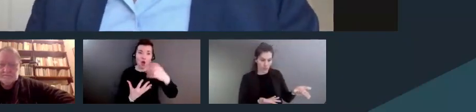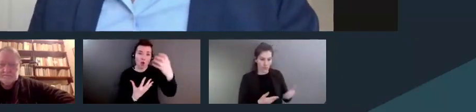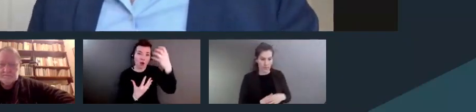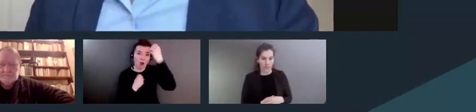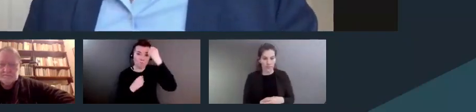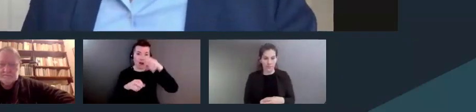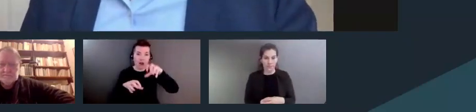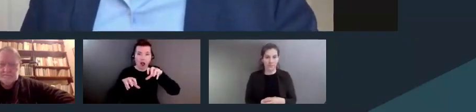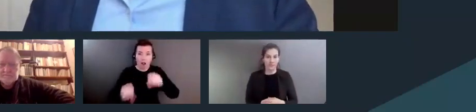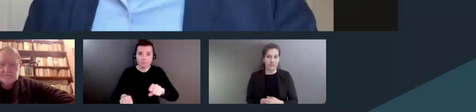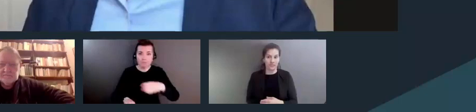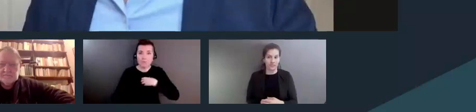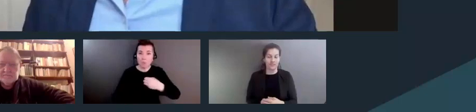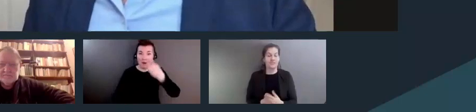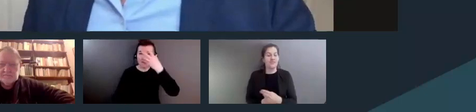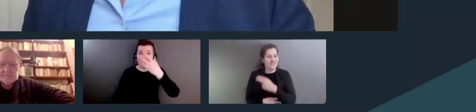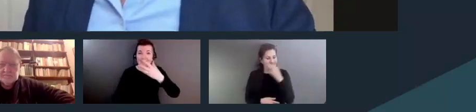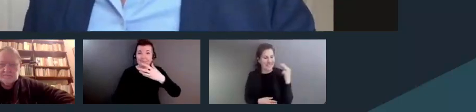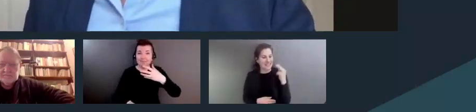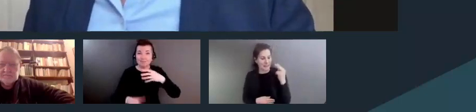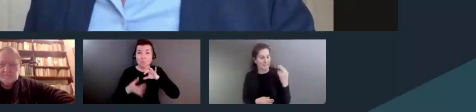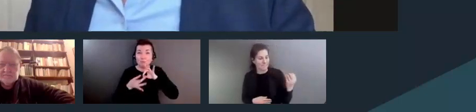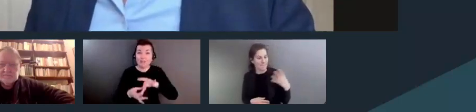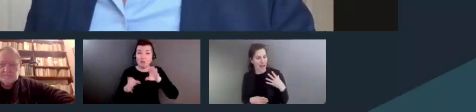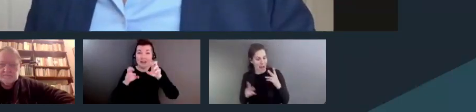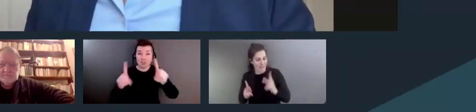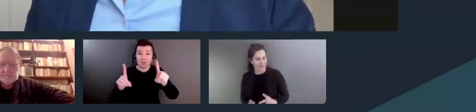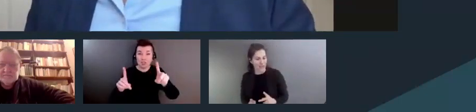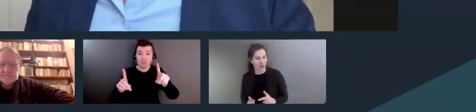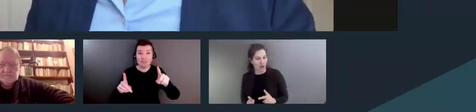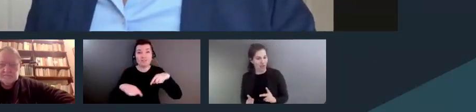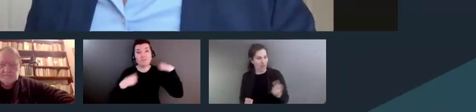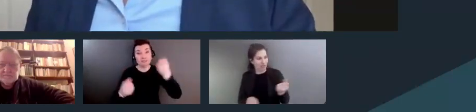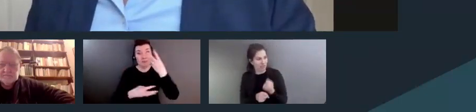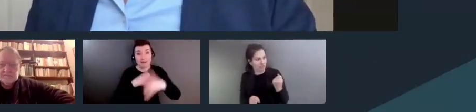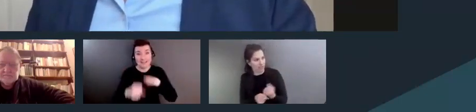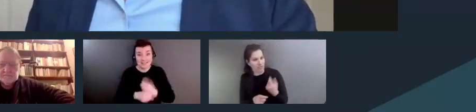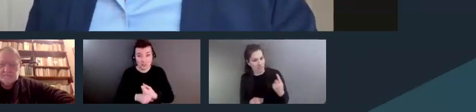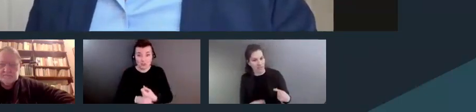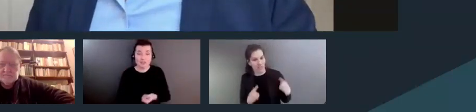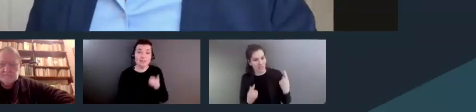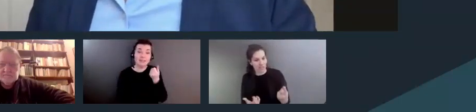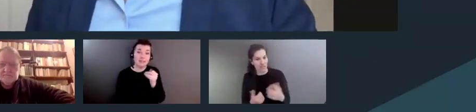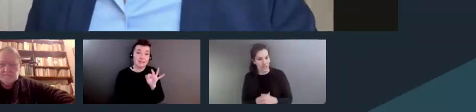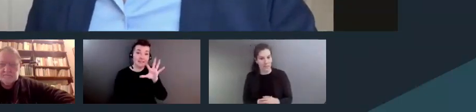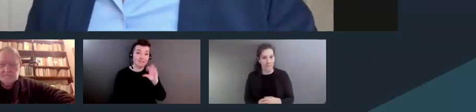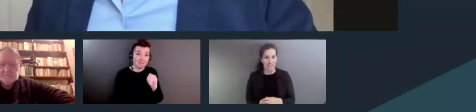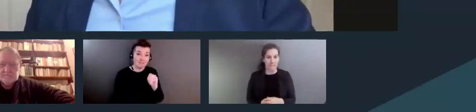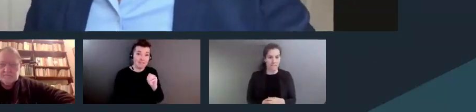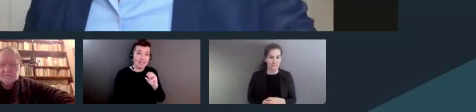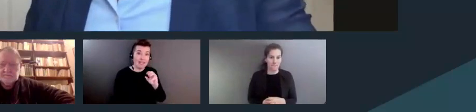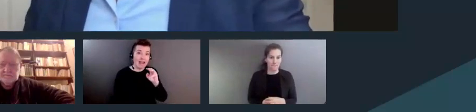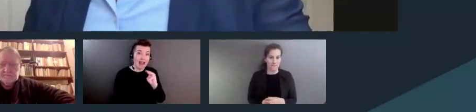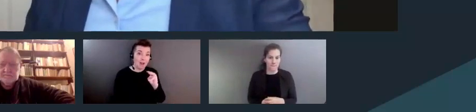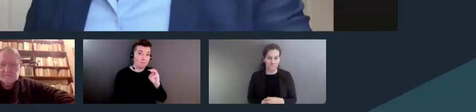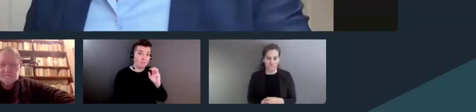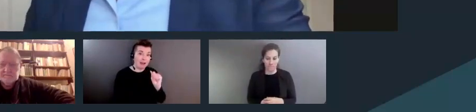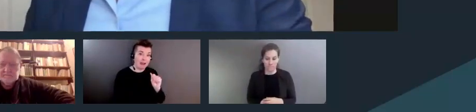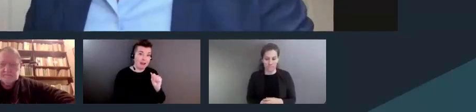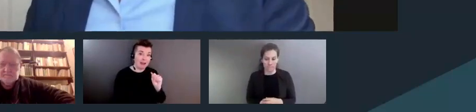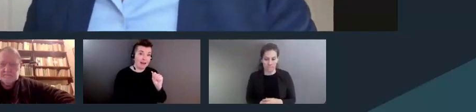Canada. In 1950, the Martinique poet and activist Aimé Césaire